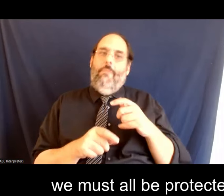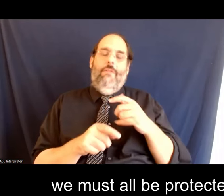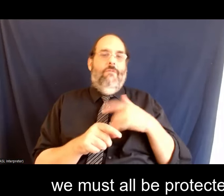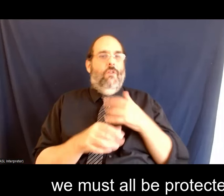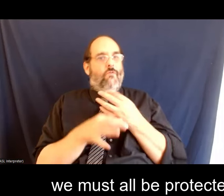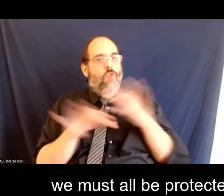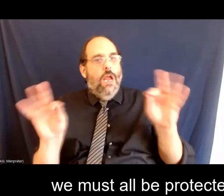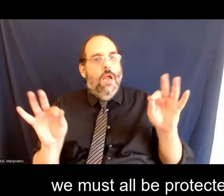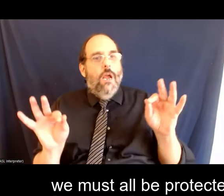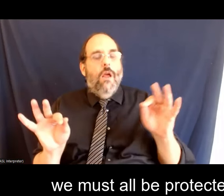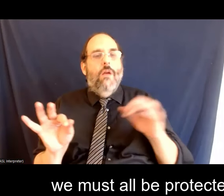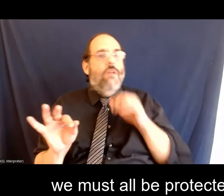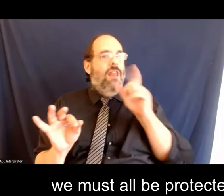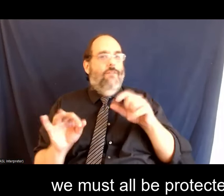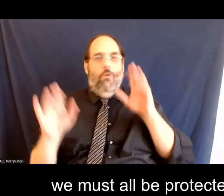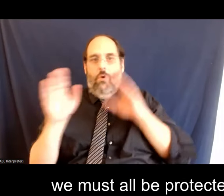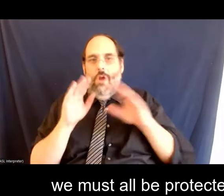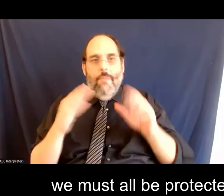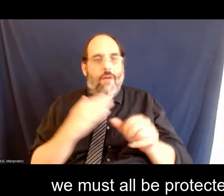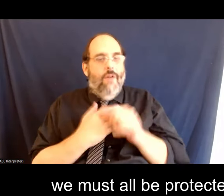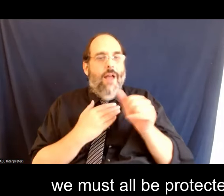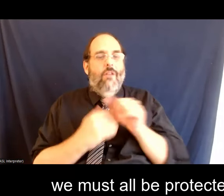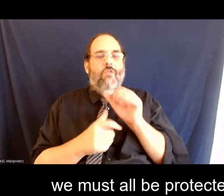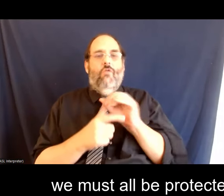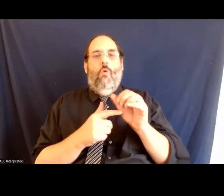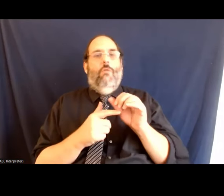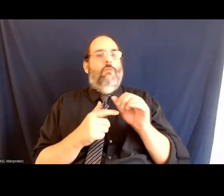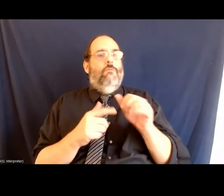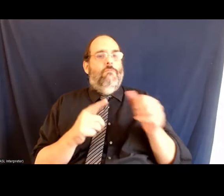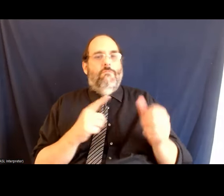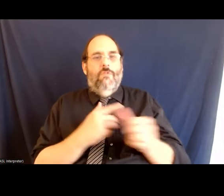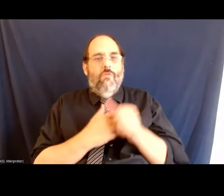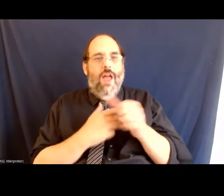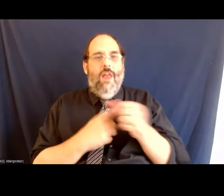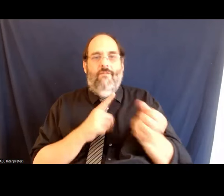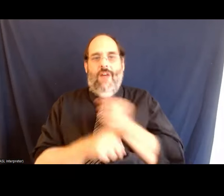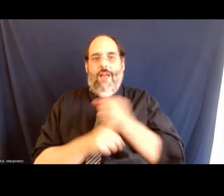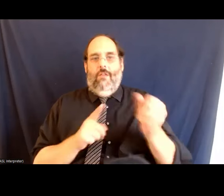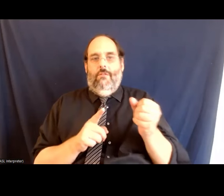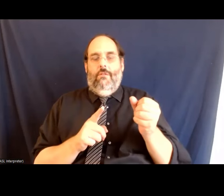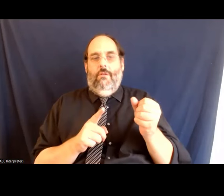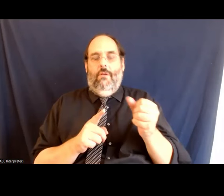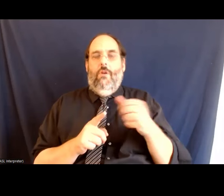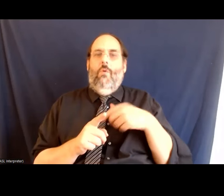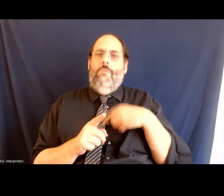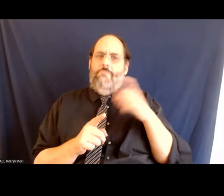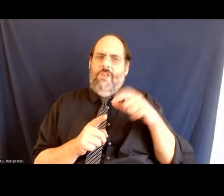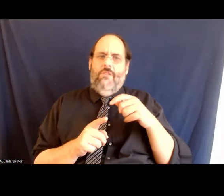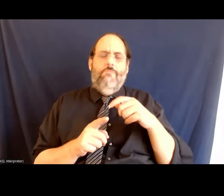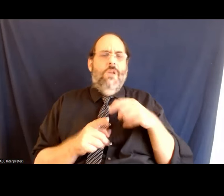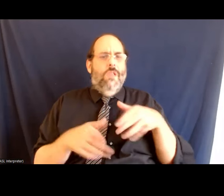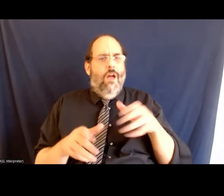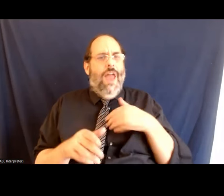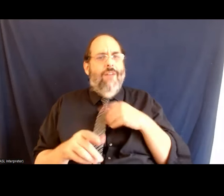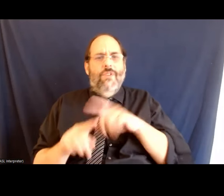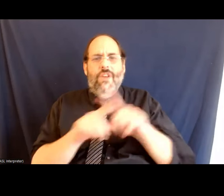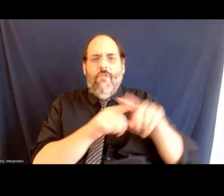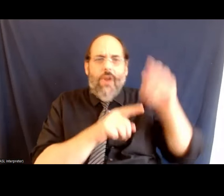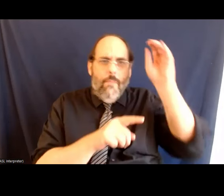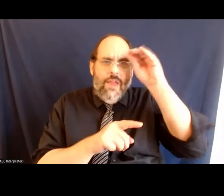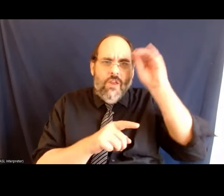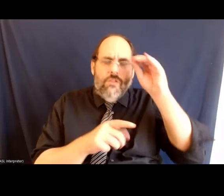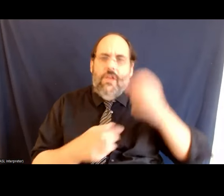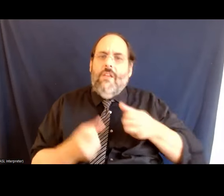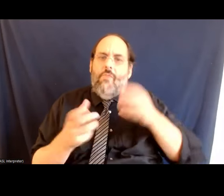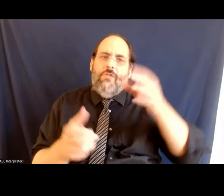violence and the threat of violence. We must all be protected in our right to hold different opinions and to voice those